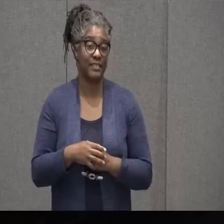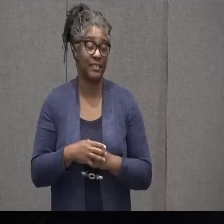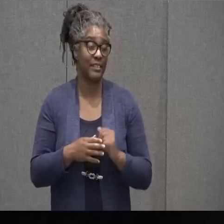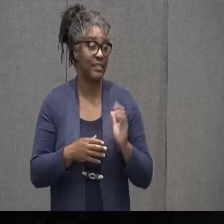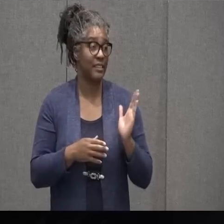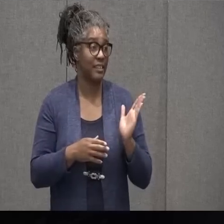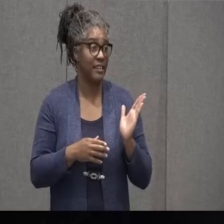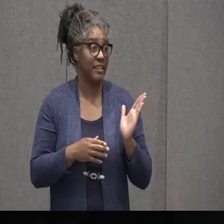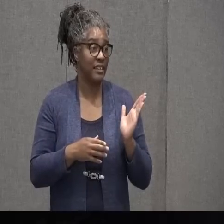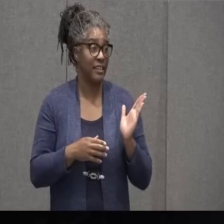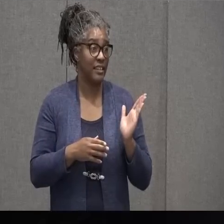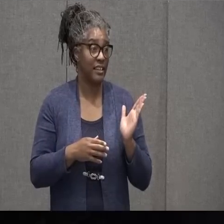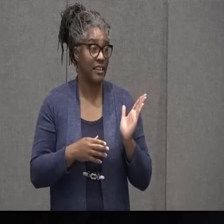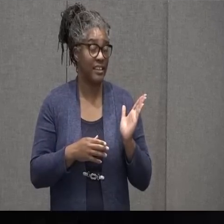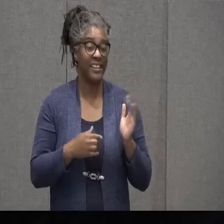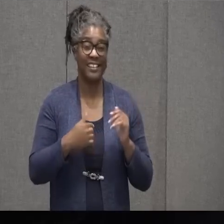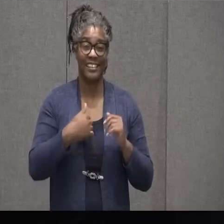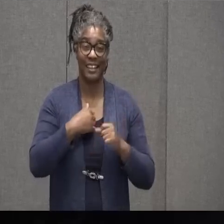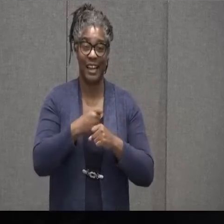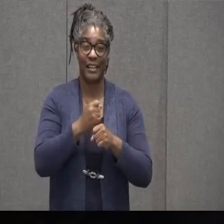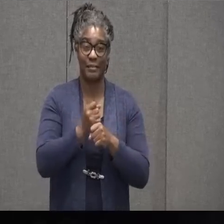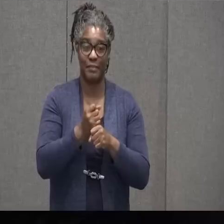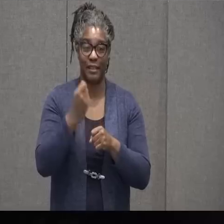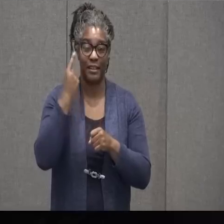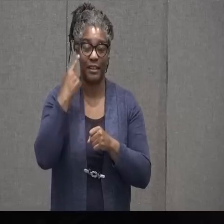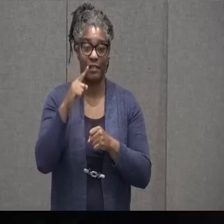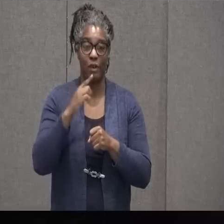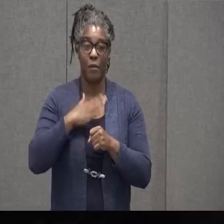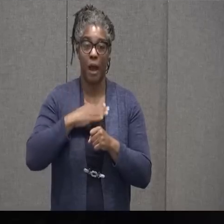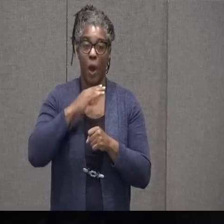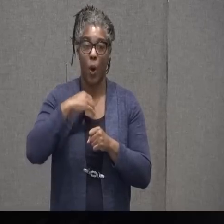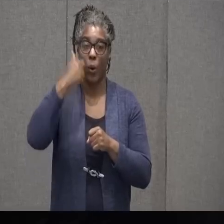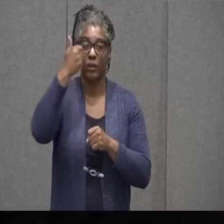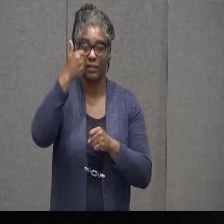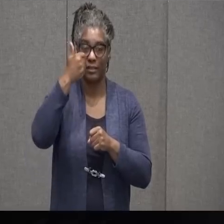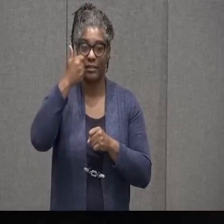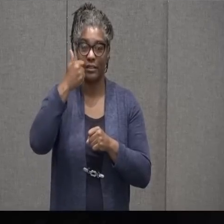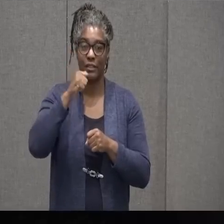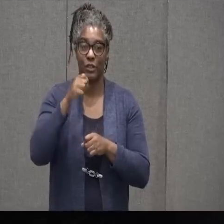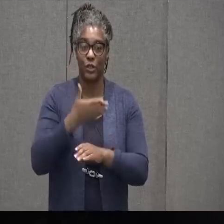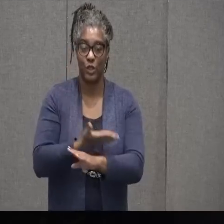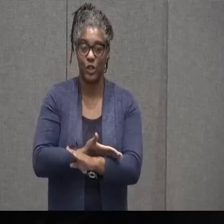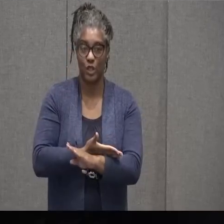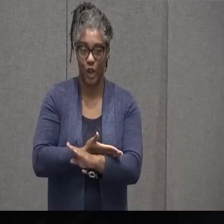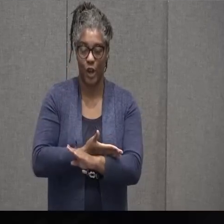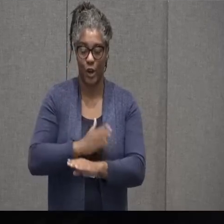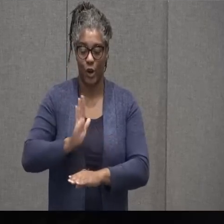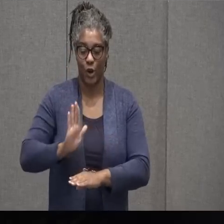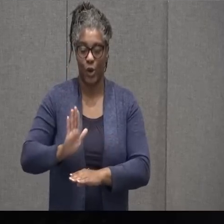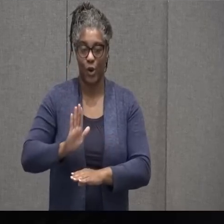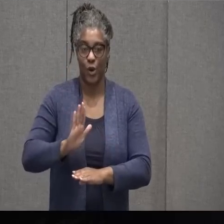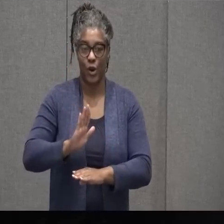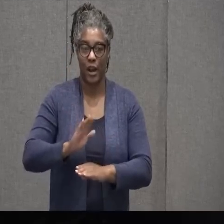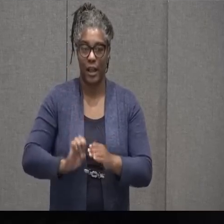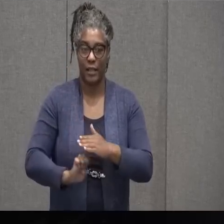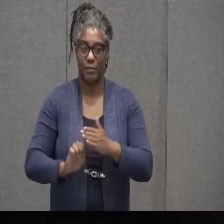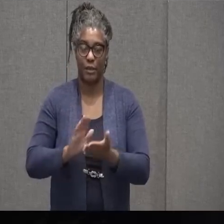was actually I made for my oldest daughter when she was in elementary school for her crazy hat day.